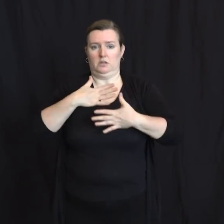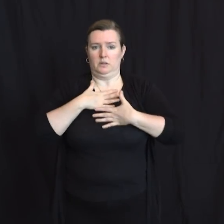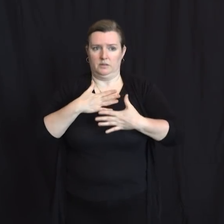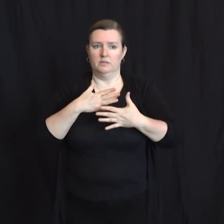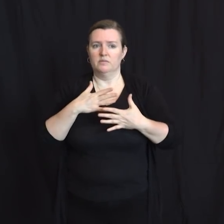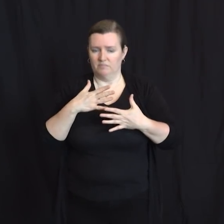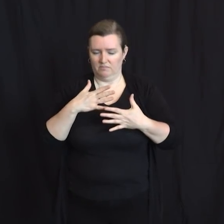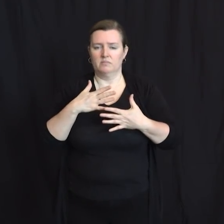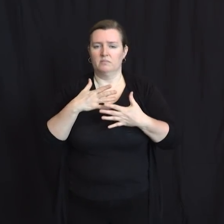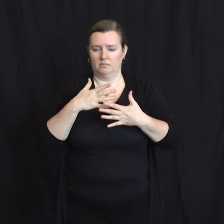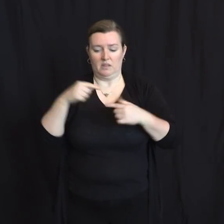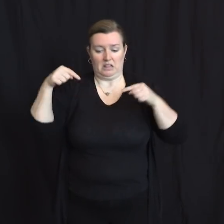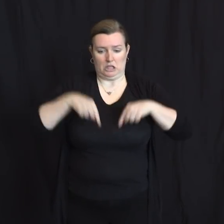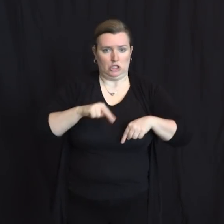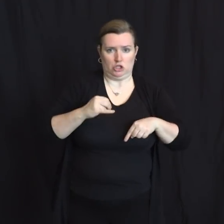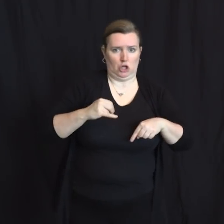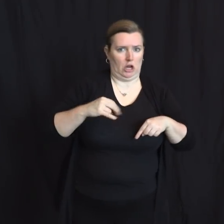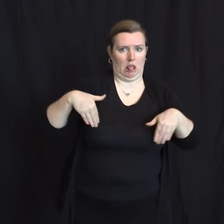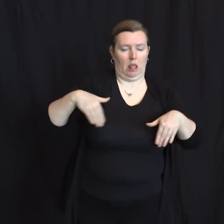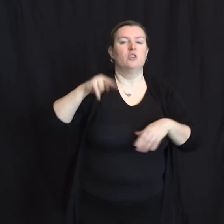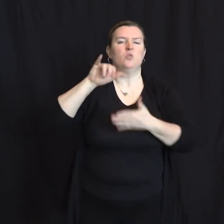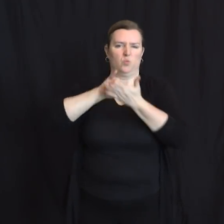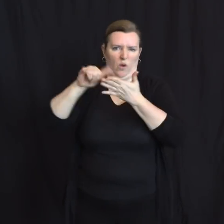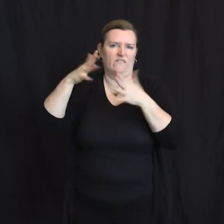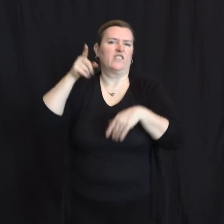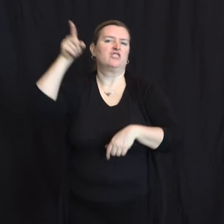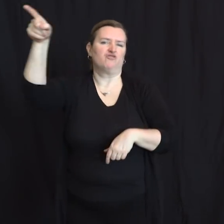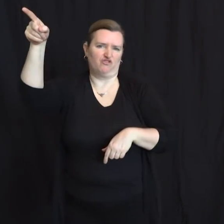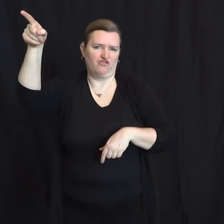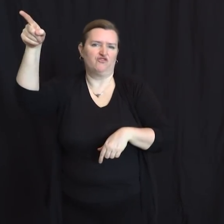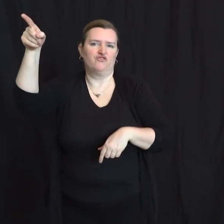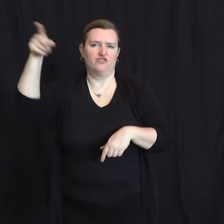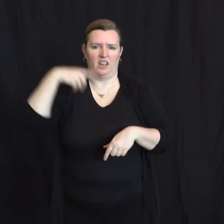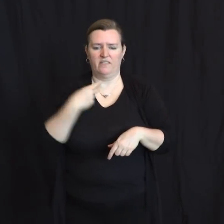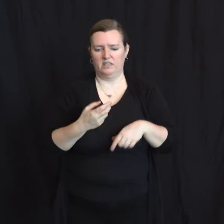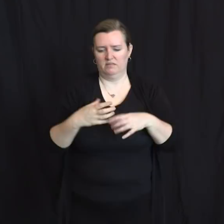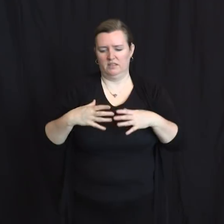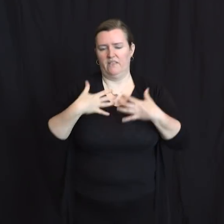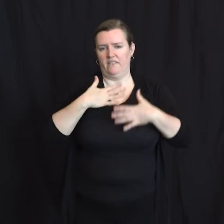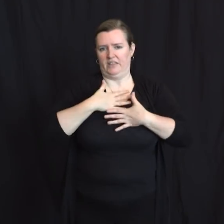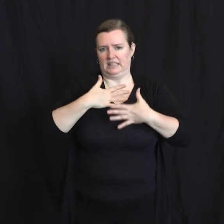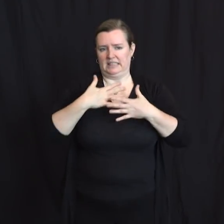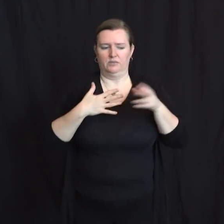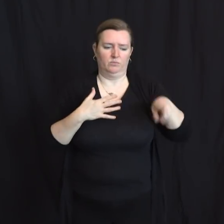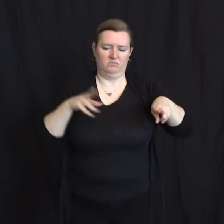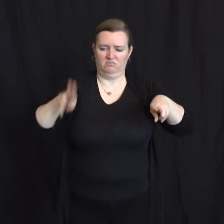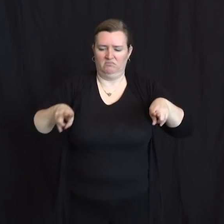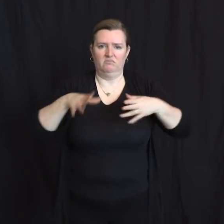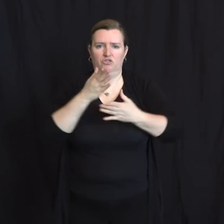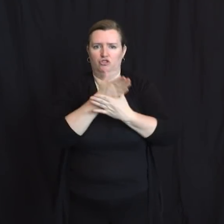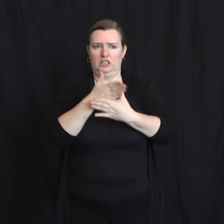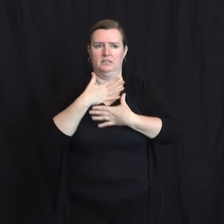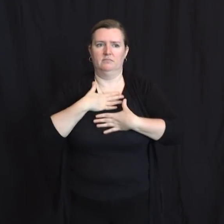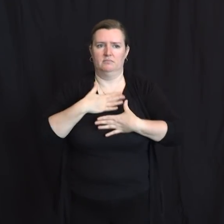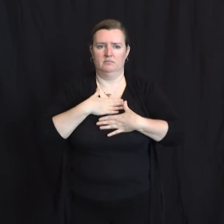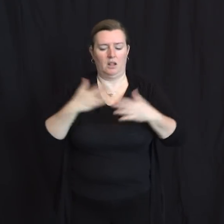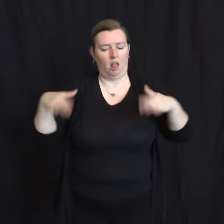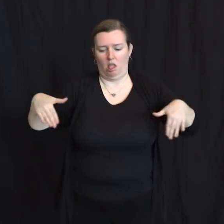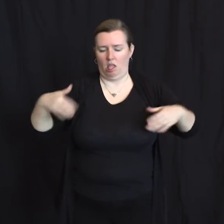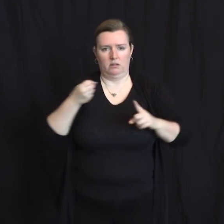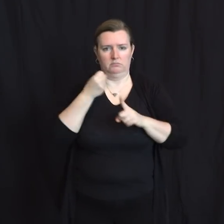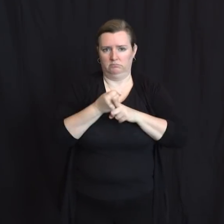have to make choices of taking someone off a ventilator to have the ventilator for somebody else. So the surge has